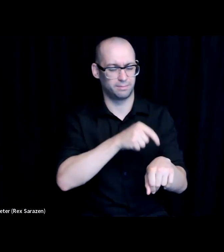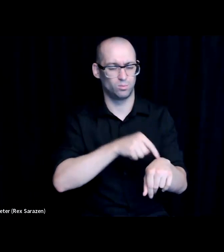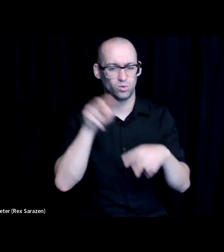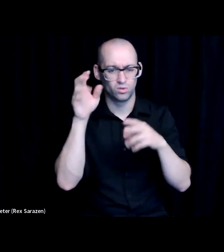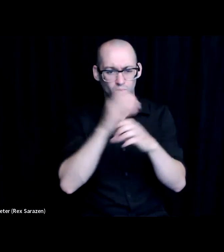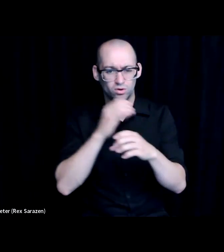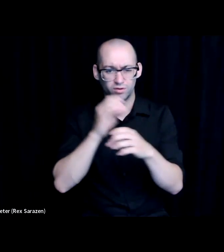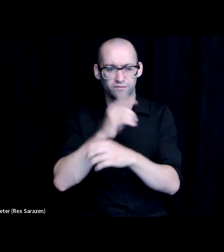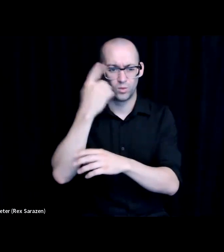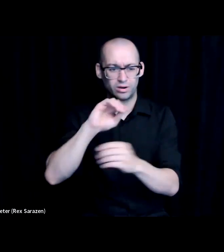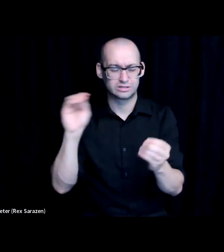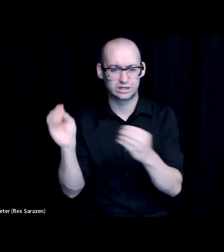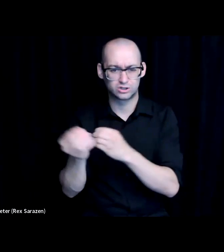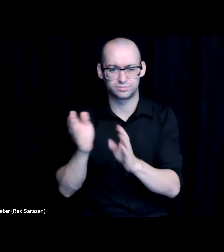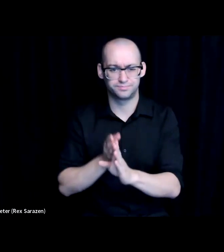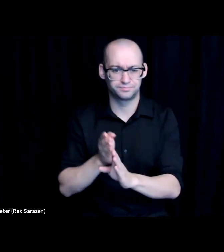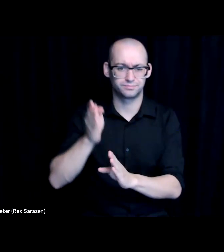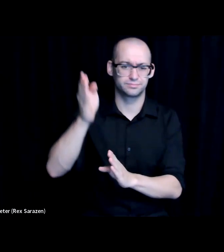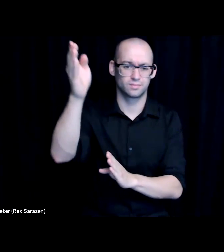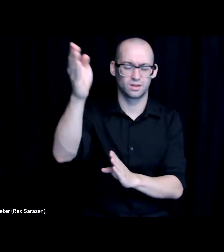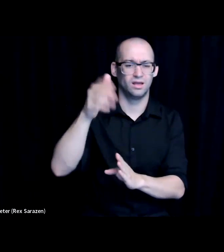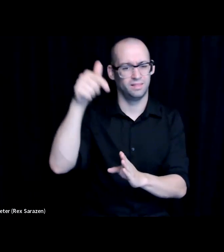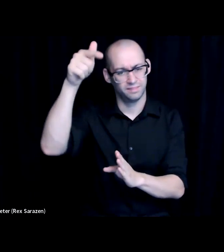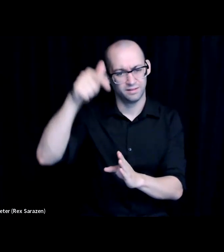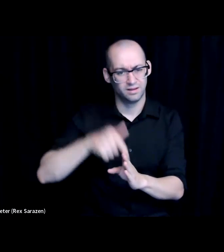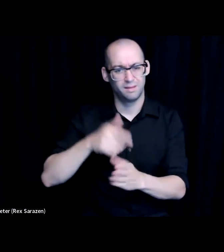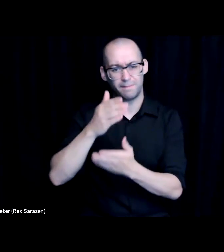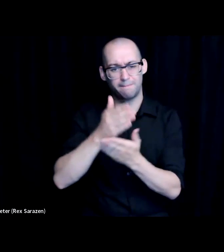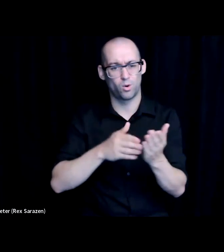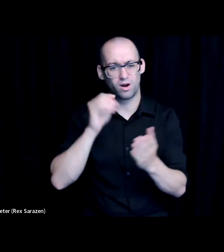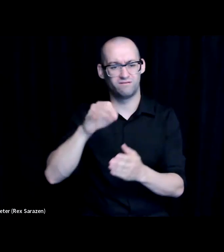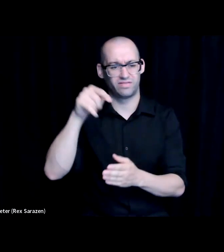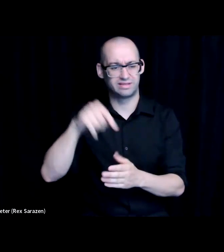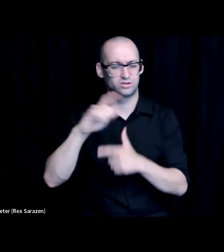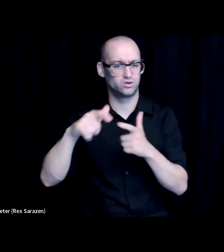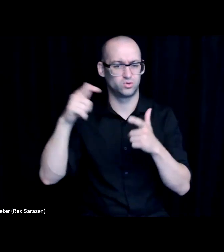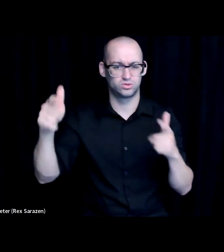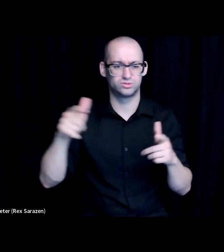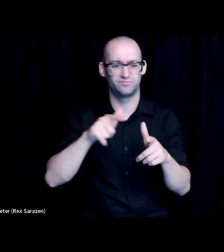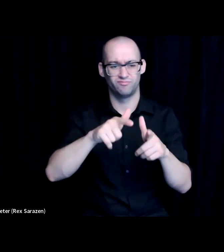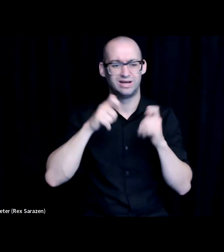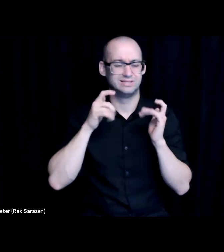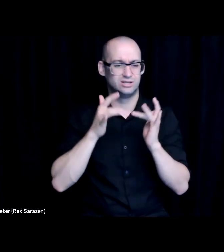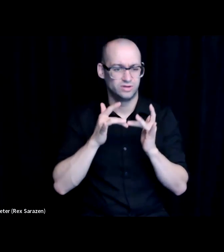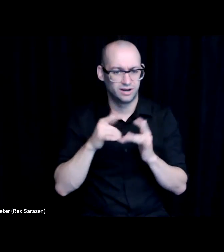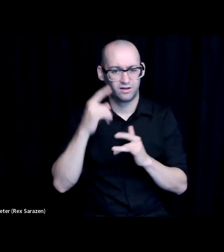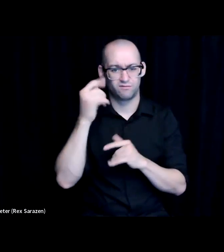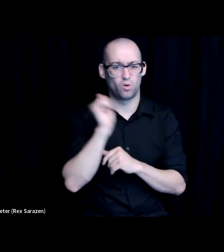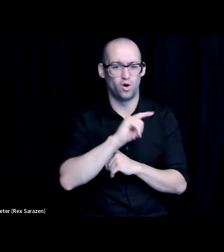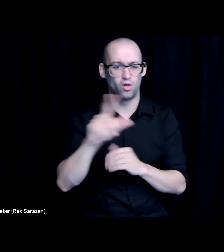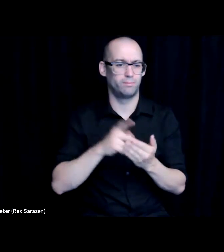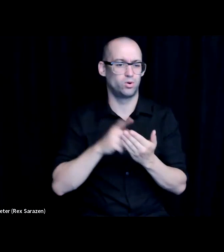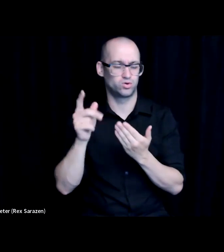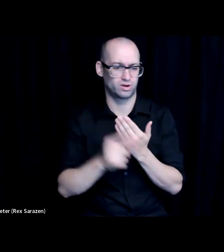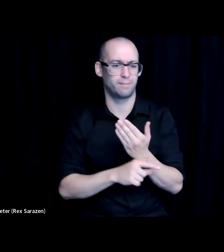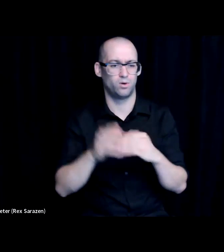organizations along this corridor to be part of this huge broadband, for all program that's going on at